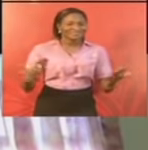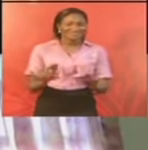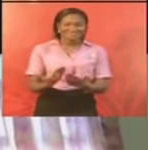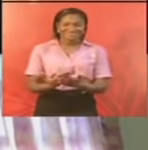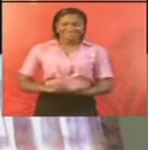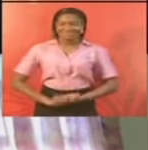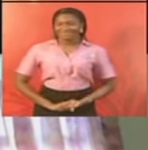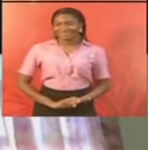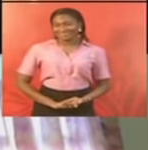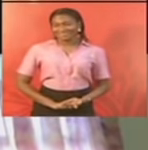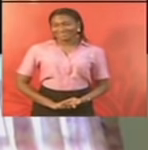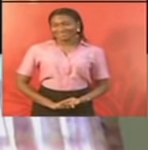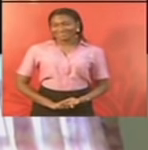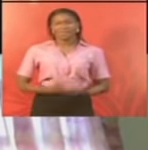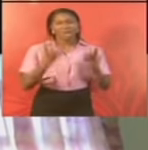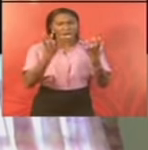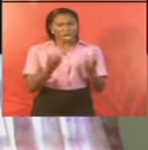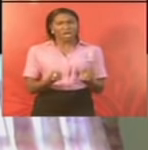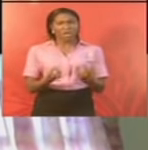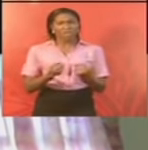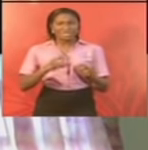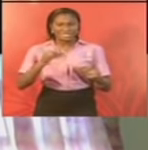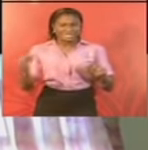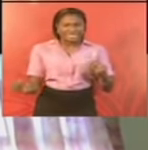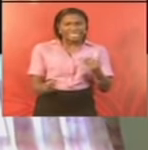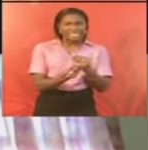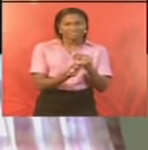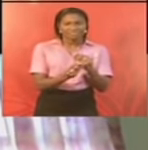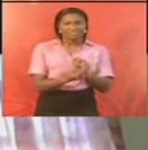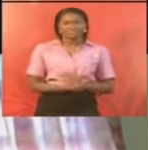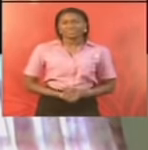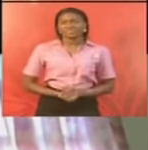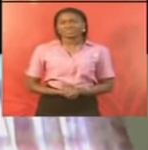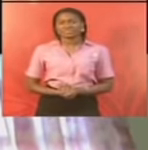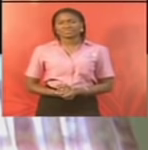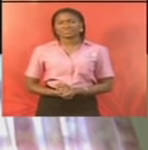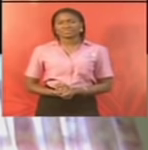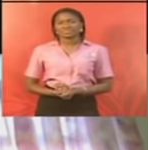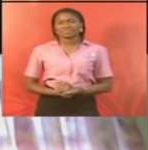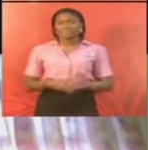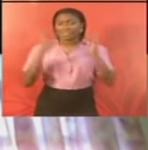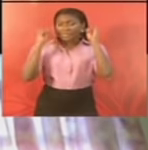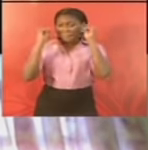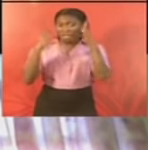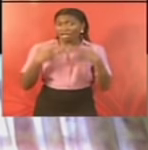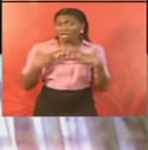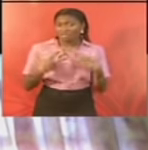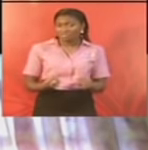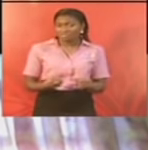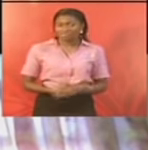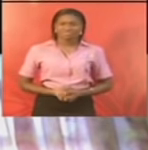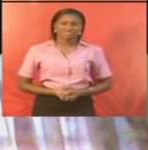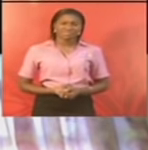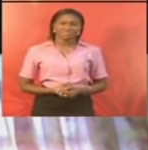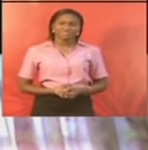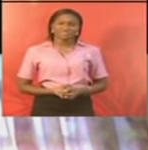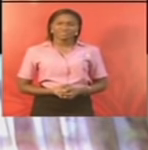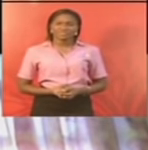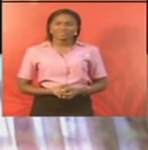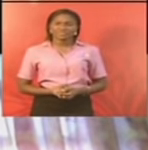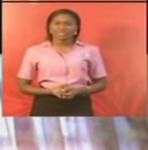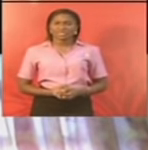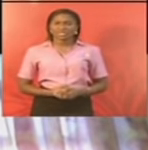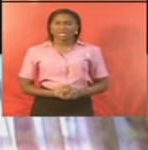to piggyback on one of Kim's questions, Minister Diallo Singh, what would you say are the top